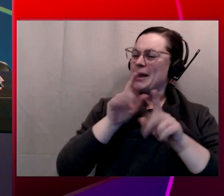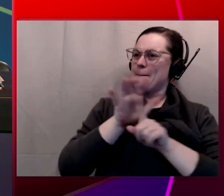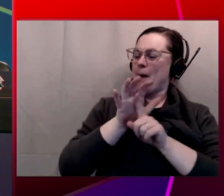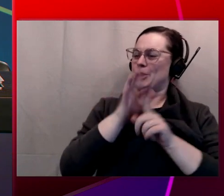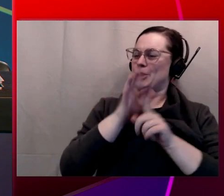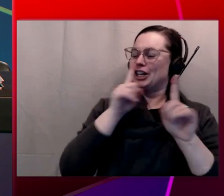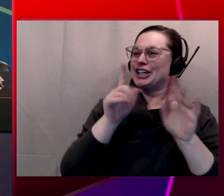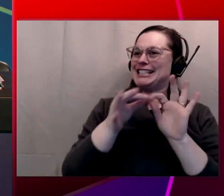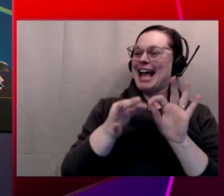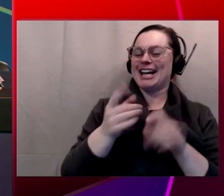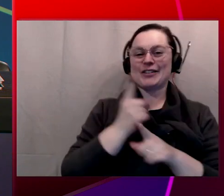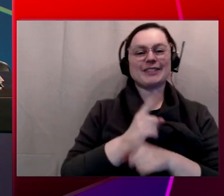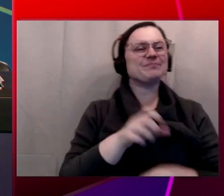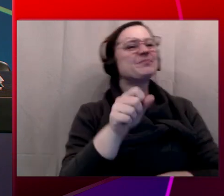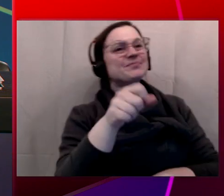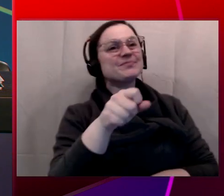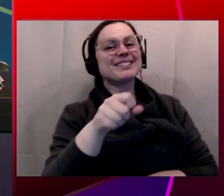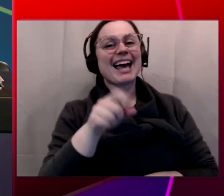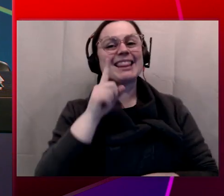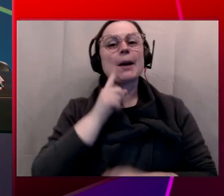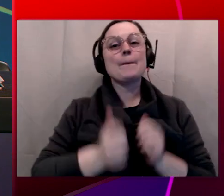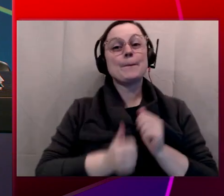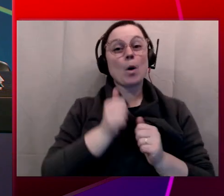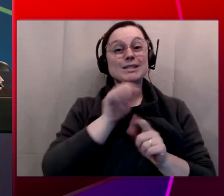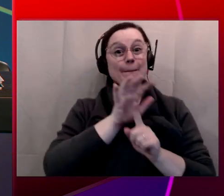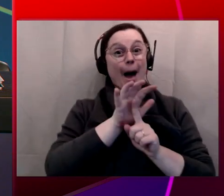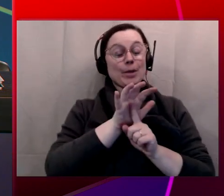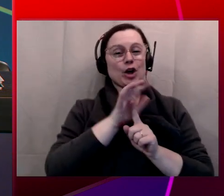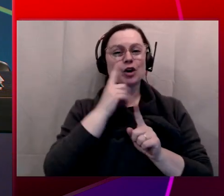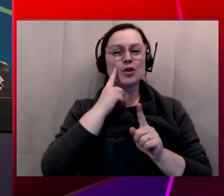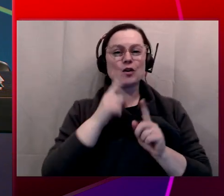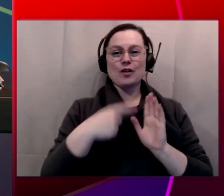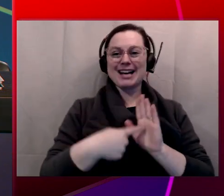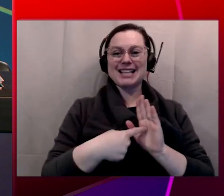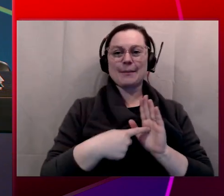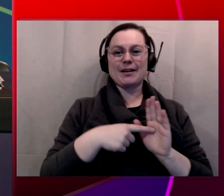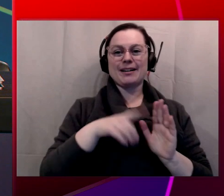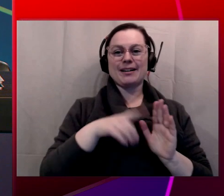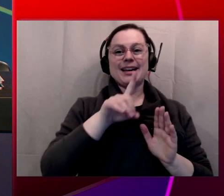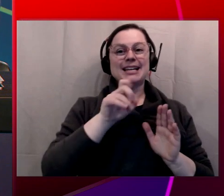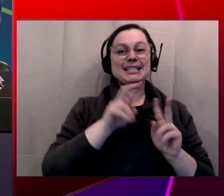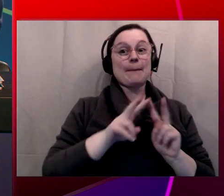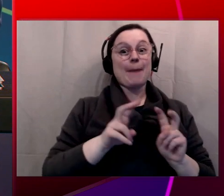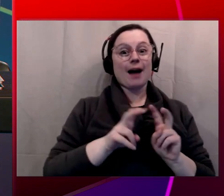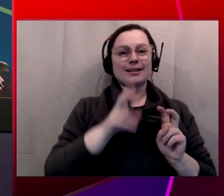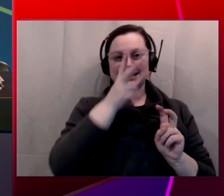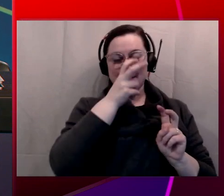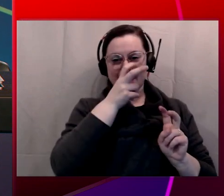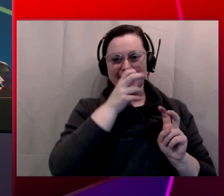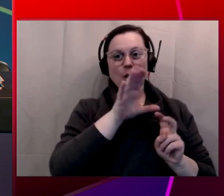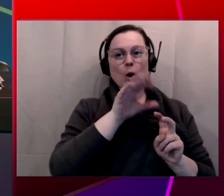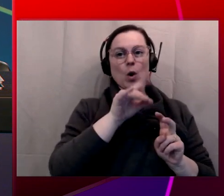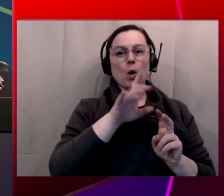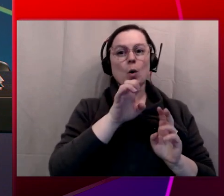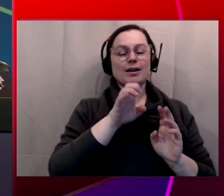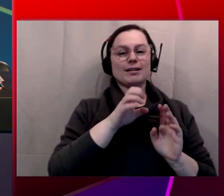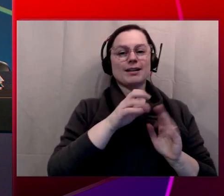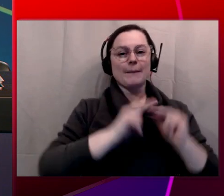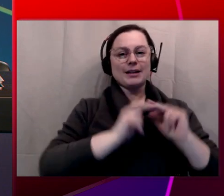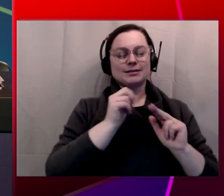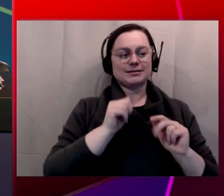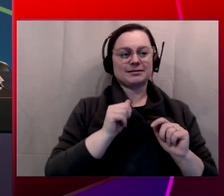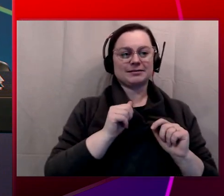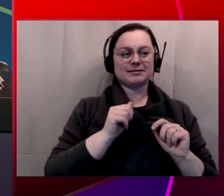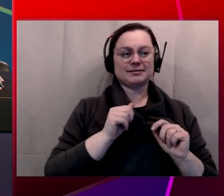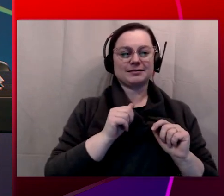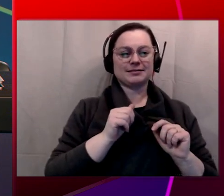I think the most popular ones are, for example, debugging code build. Okay. Yeah, it's an awesome feature. It's